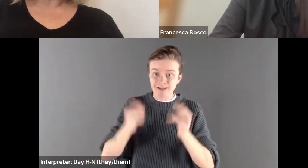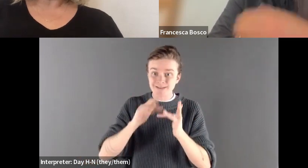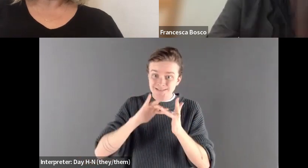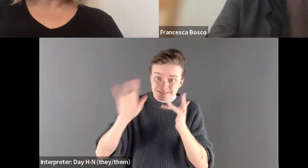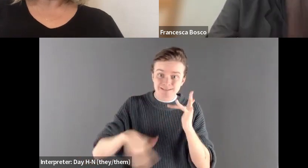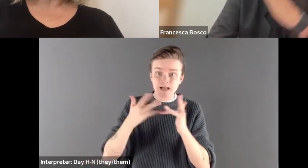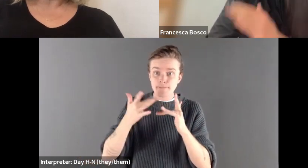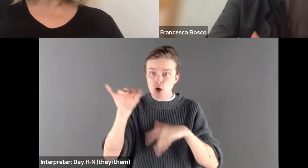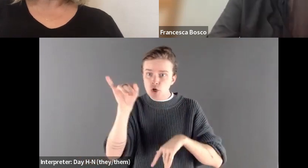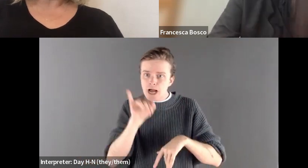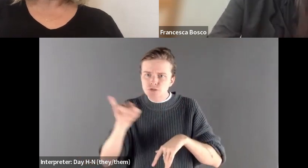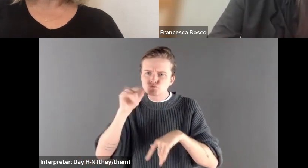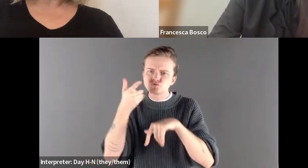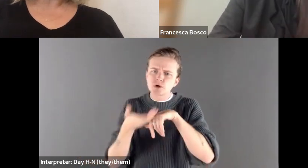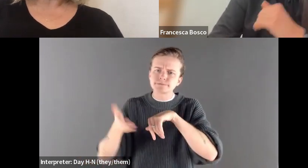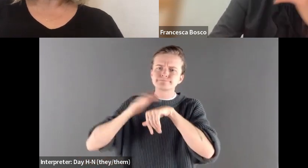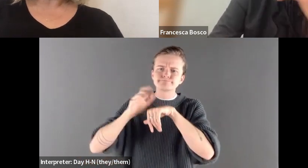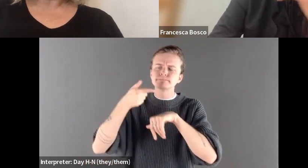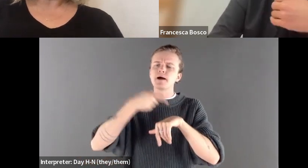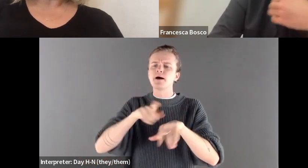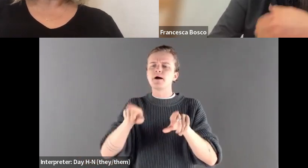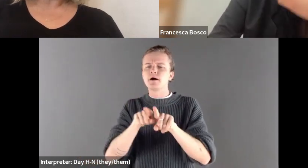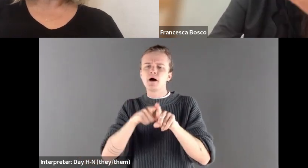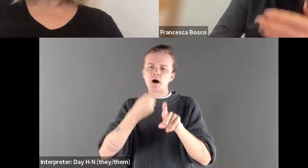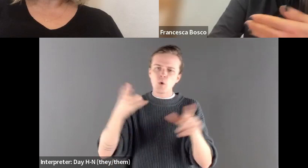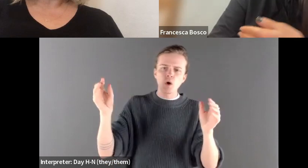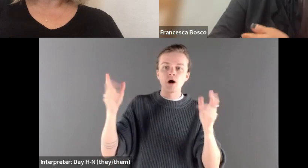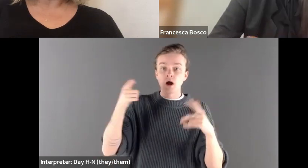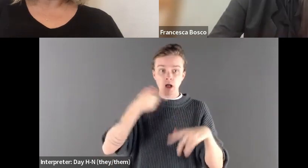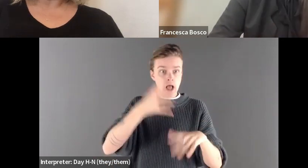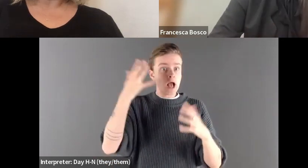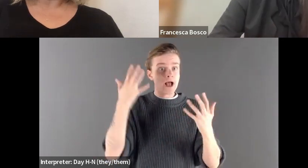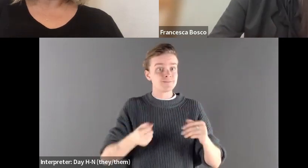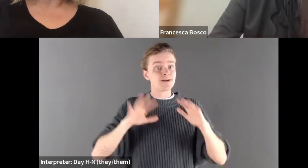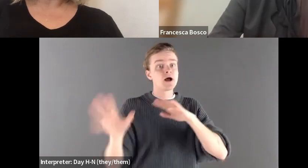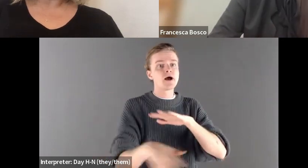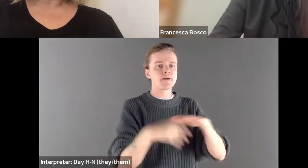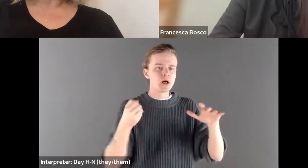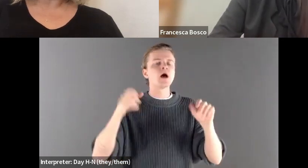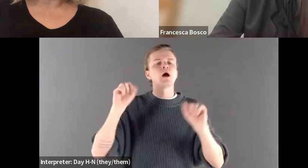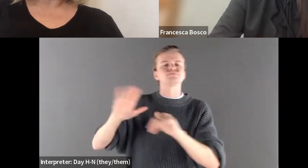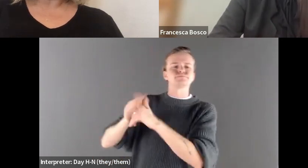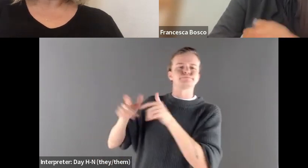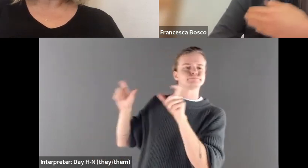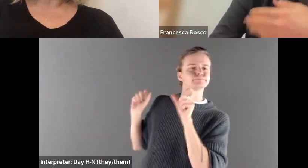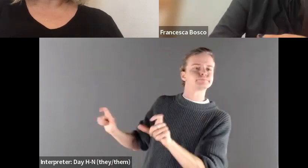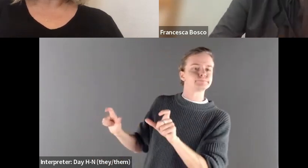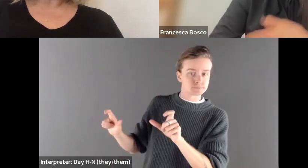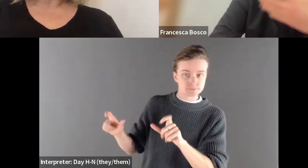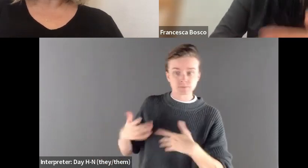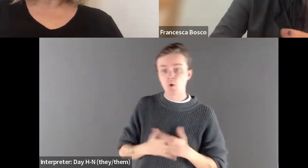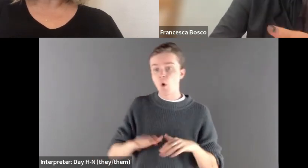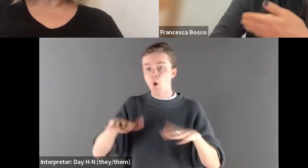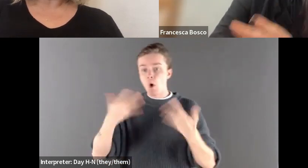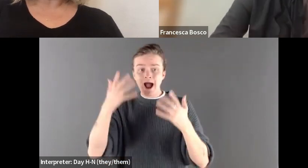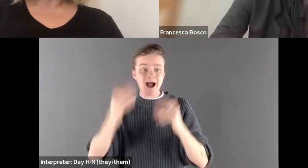and implemented throughout all their platform. Or, for example, they have a limited incident response plan that is not